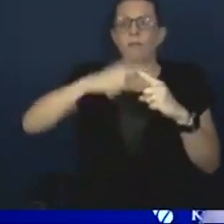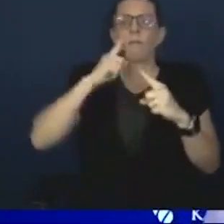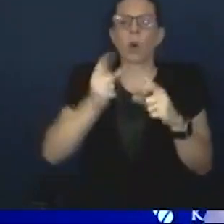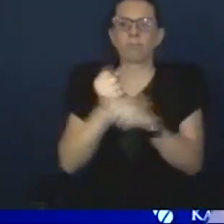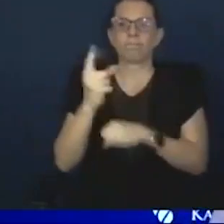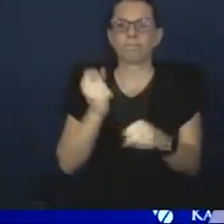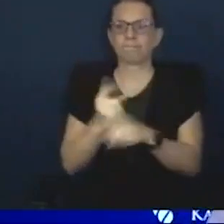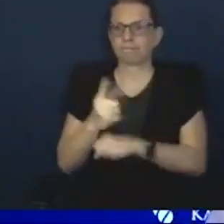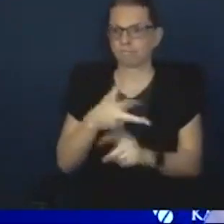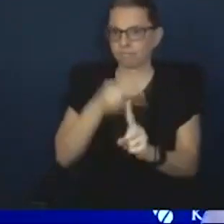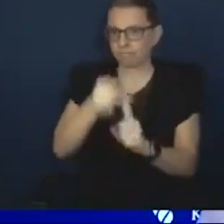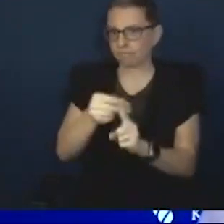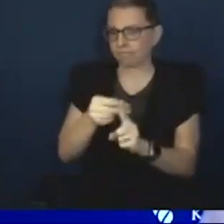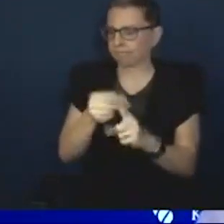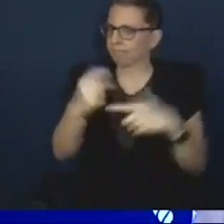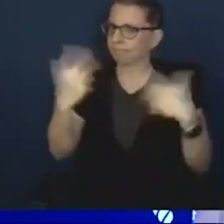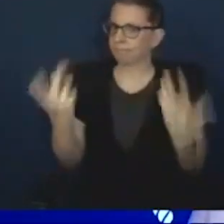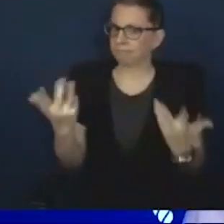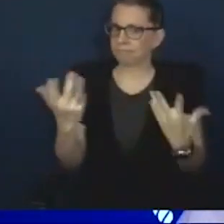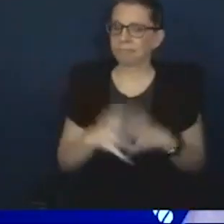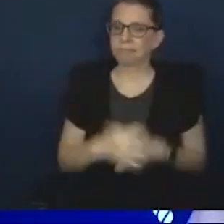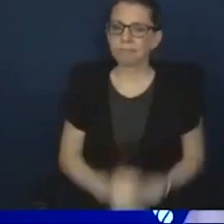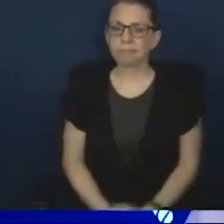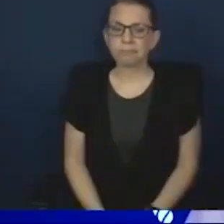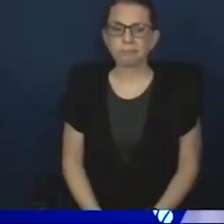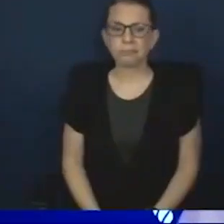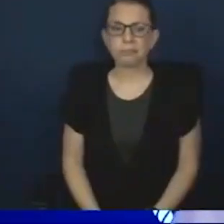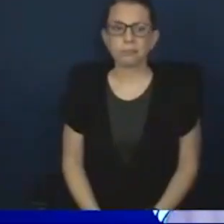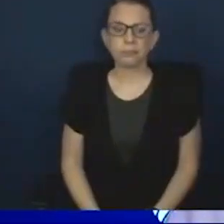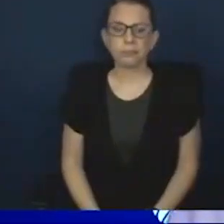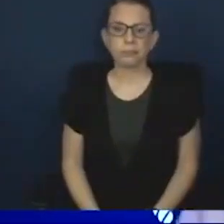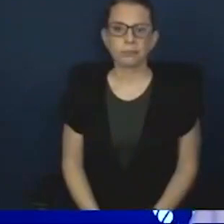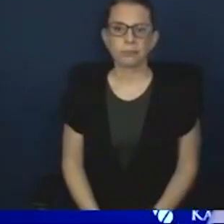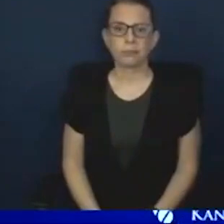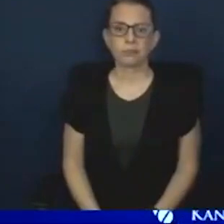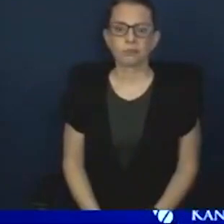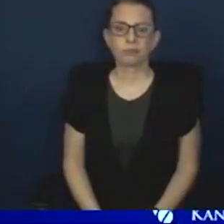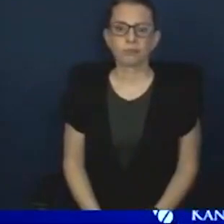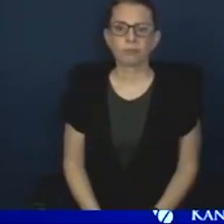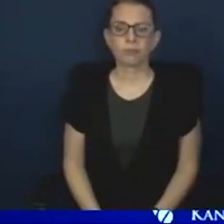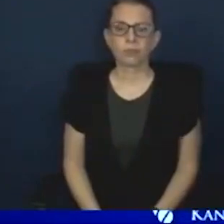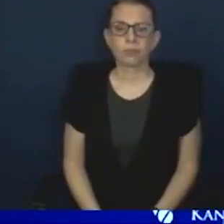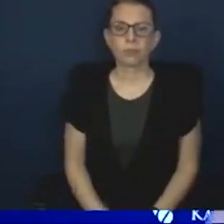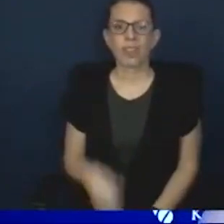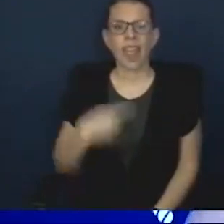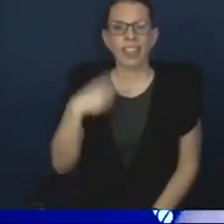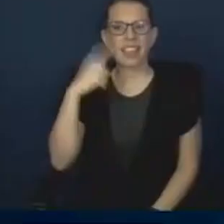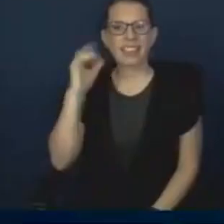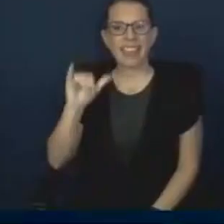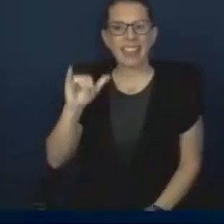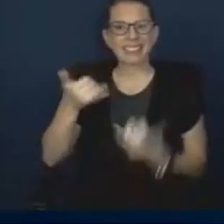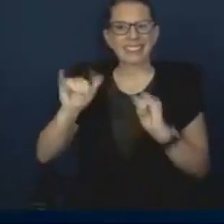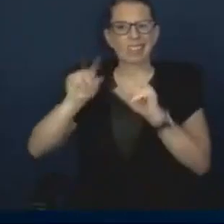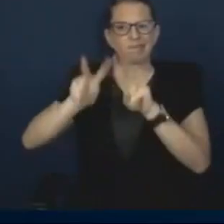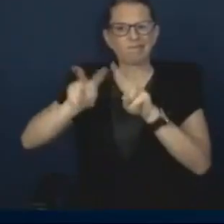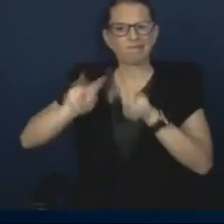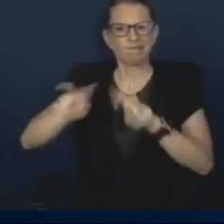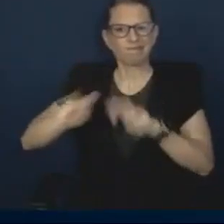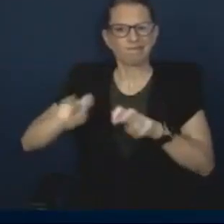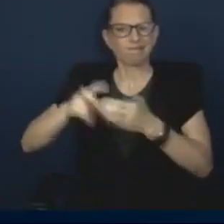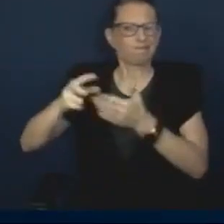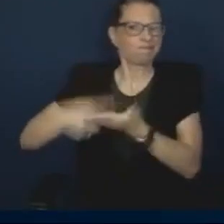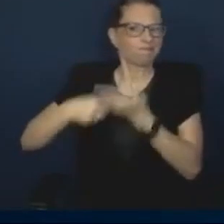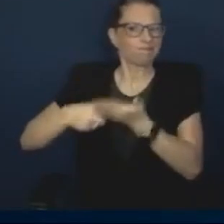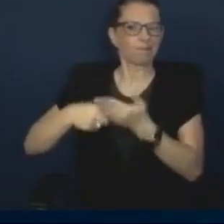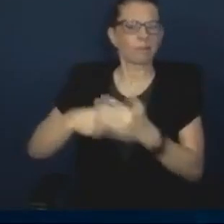yearly redosing or boosters as well? And I think that is still what we are trying to figure out. So we know that Delta is